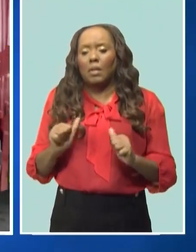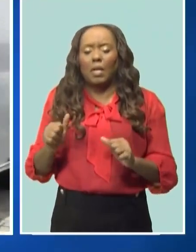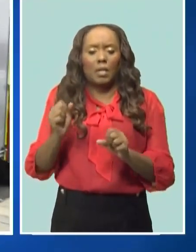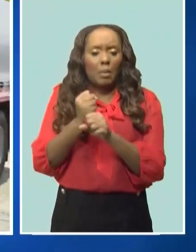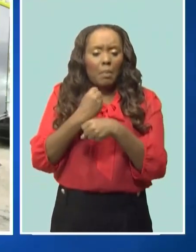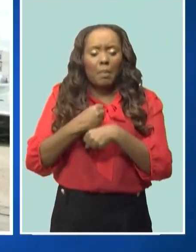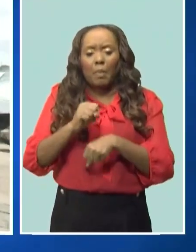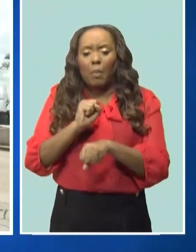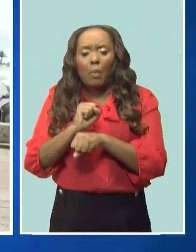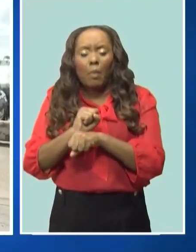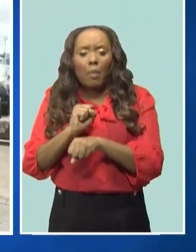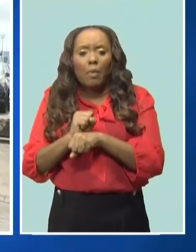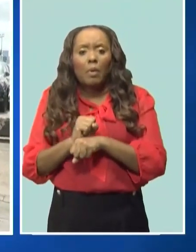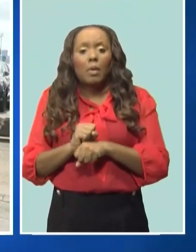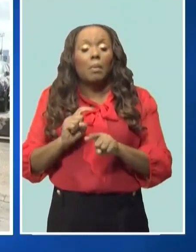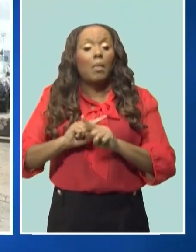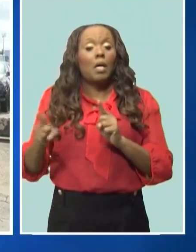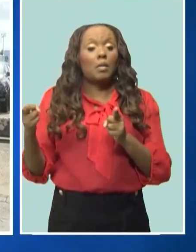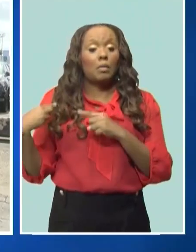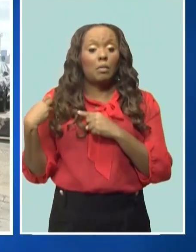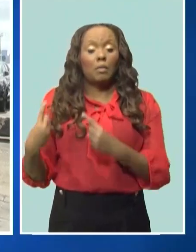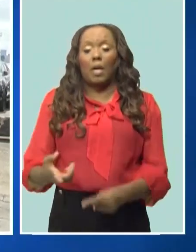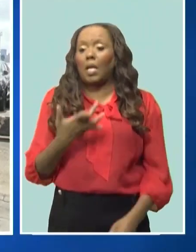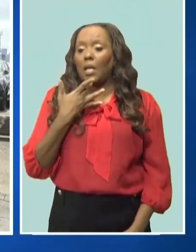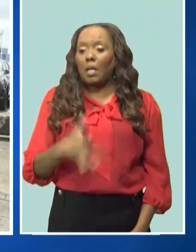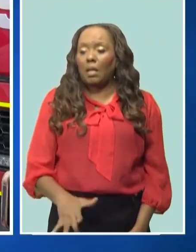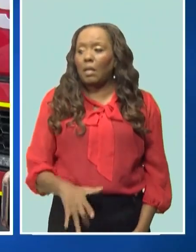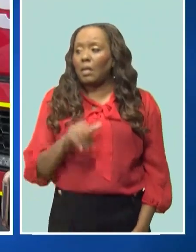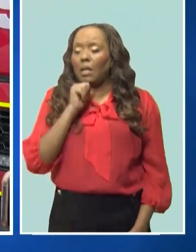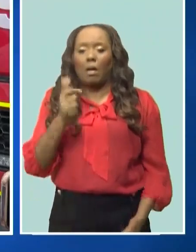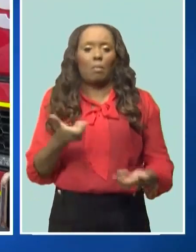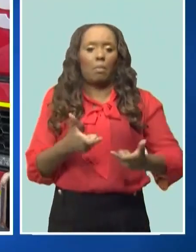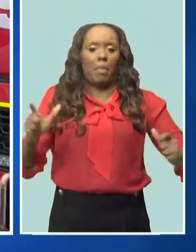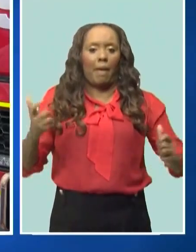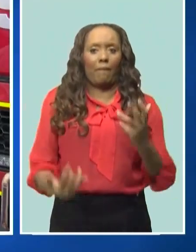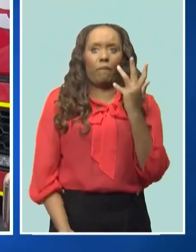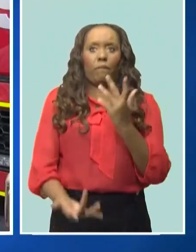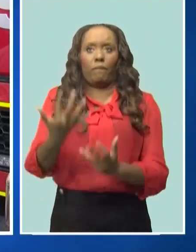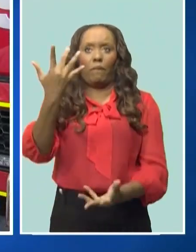Barbados. But we've also been lucky. We haven't had anything major happen. So I'm glad, not would.